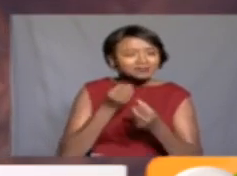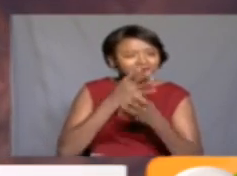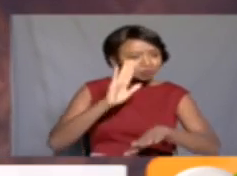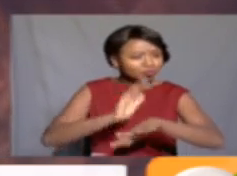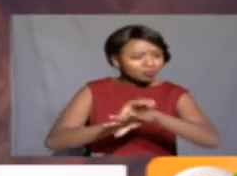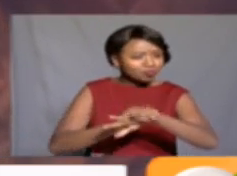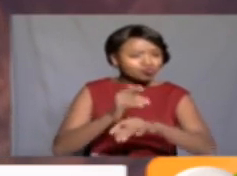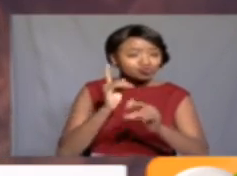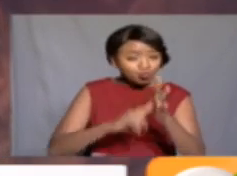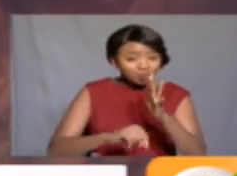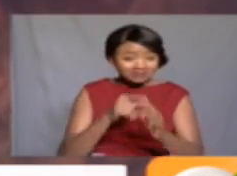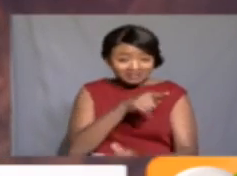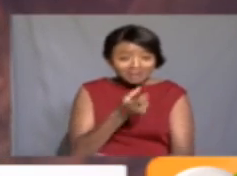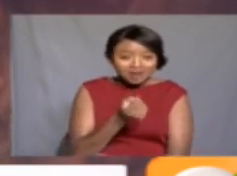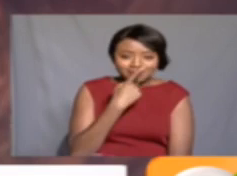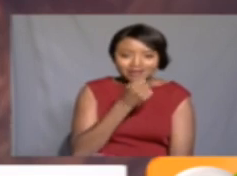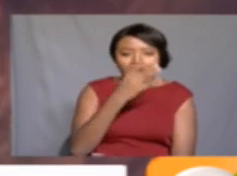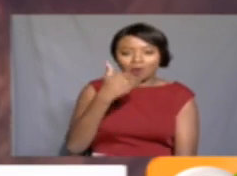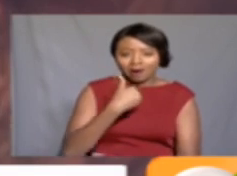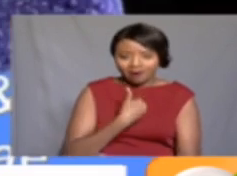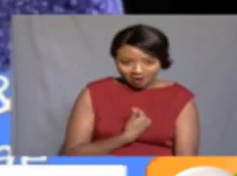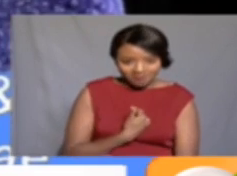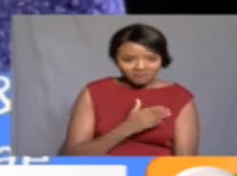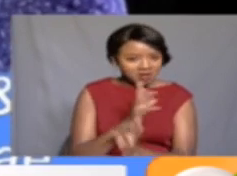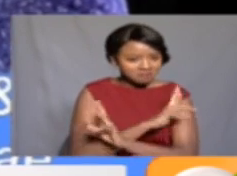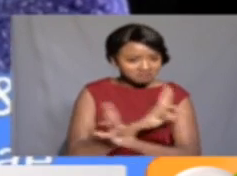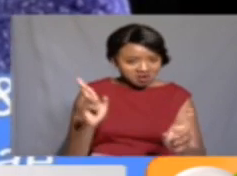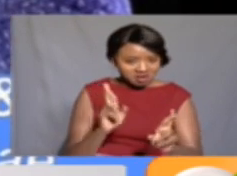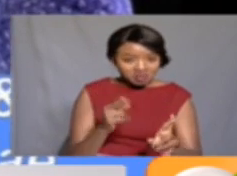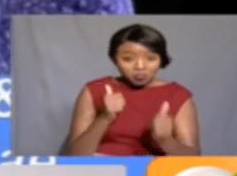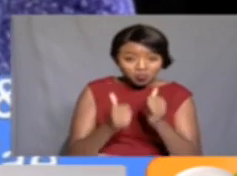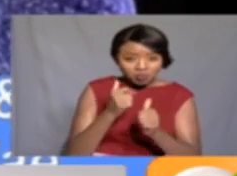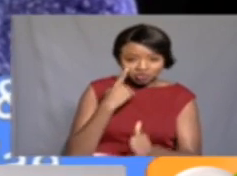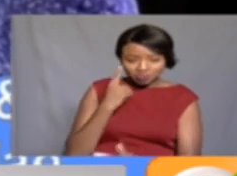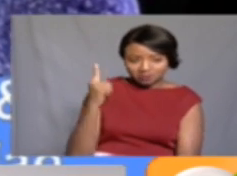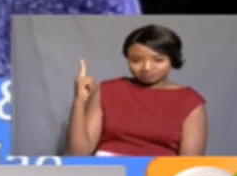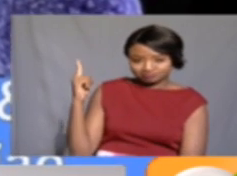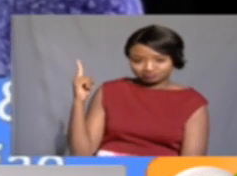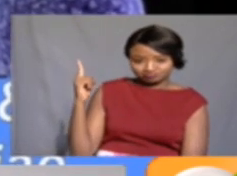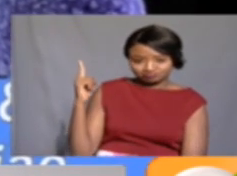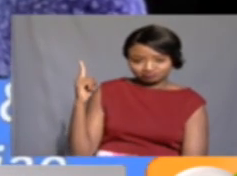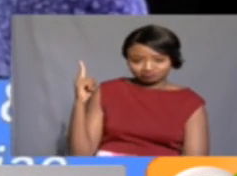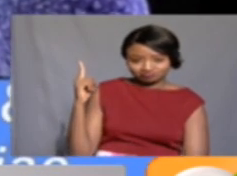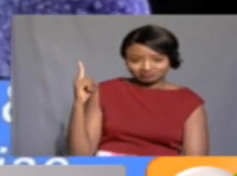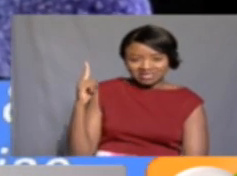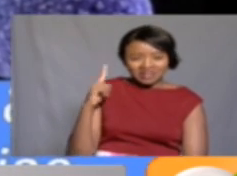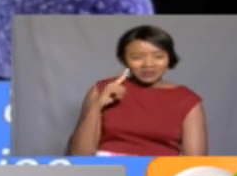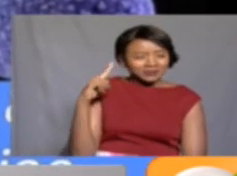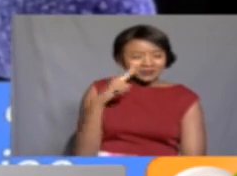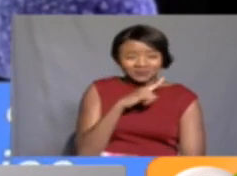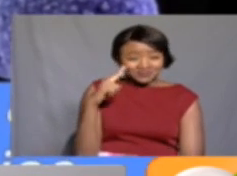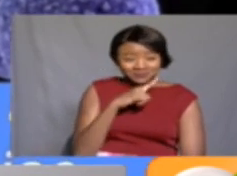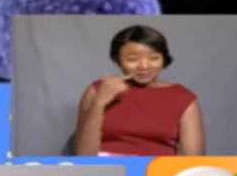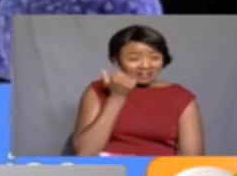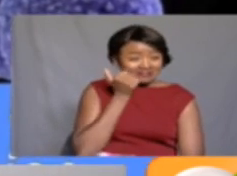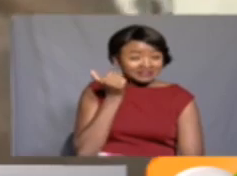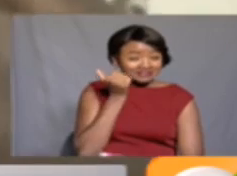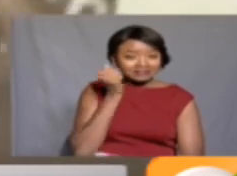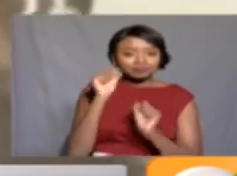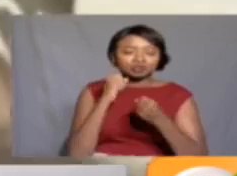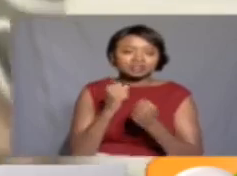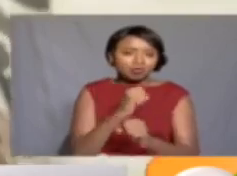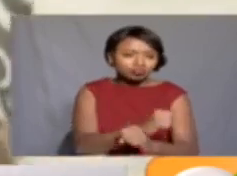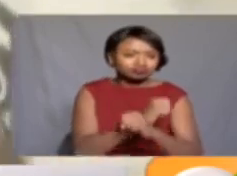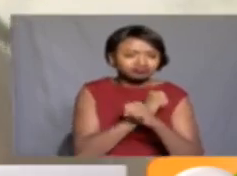immunization against the common bacterial strains, including Streptococcus pneumoniae, the deadliest source. It can be